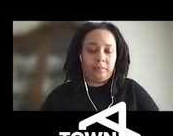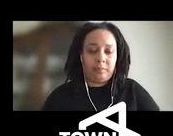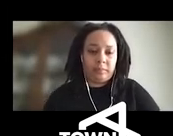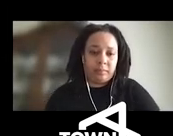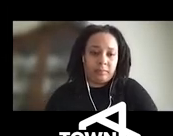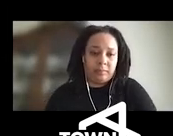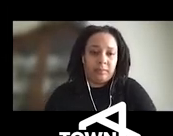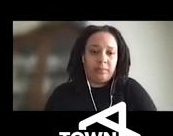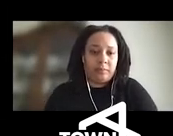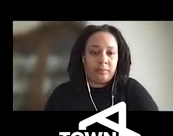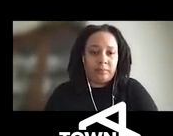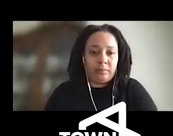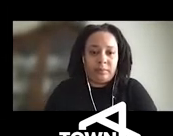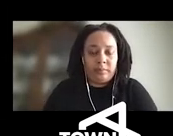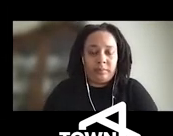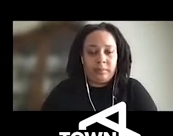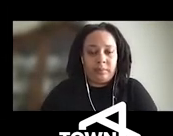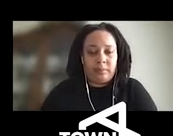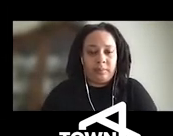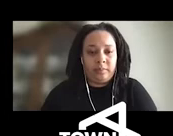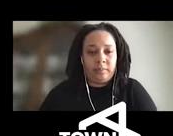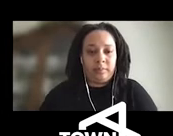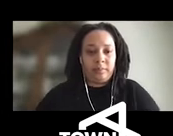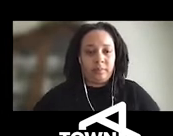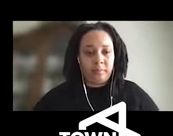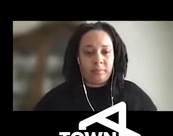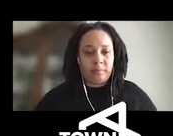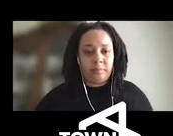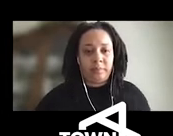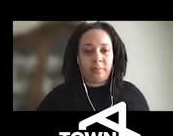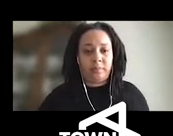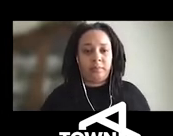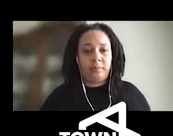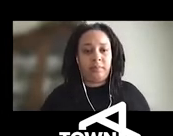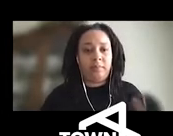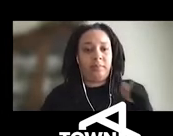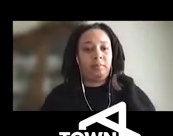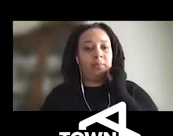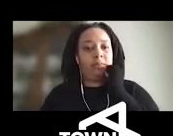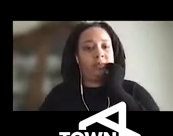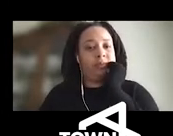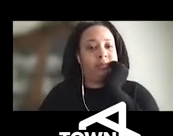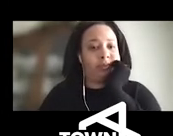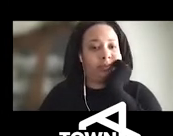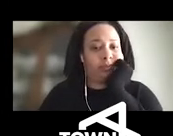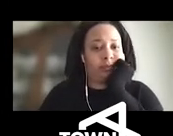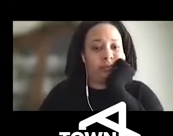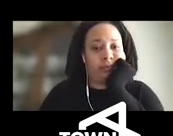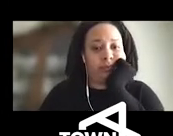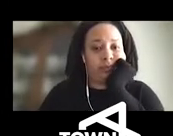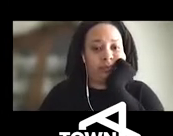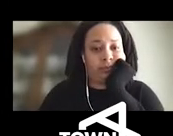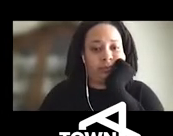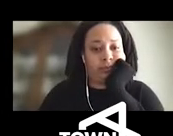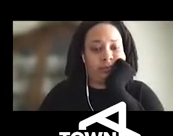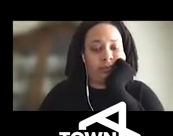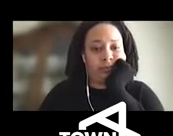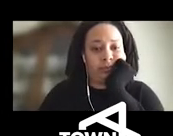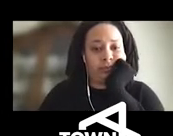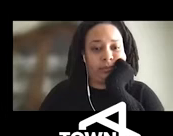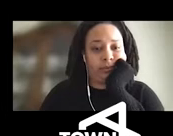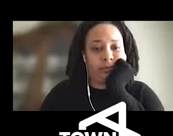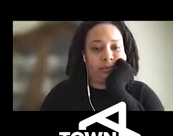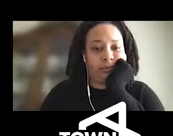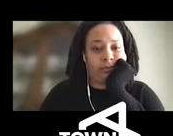FBI agent was supposed to have an informer just for the purpose of coming back every 2 weeks